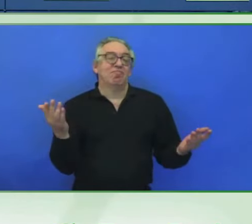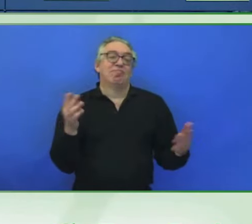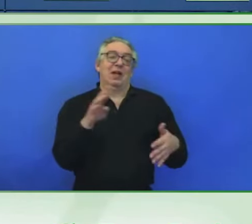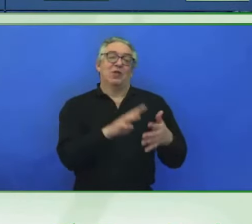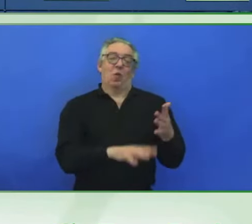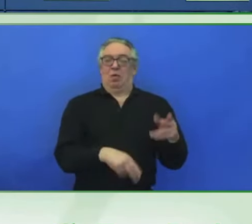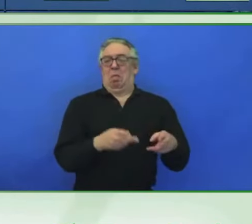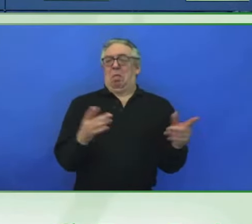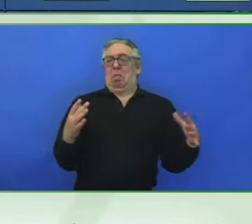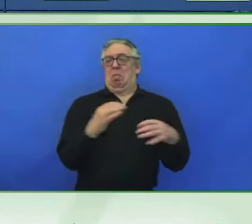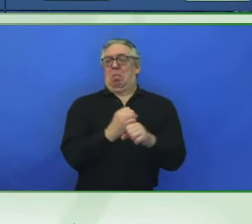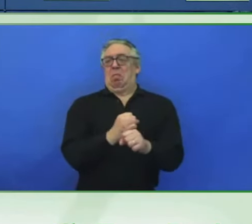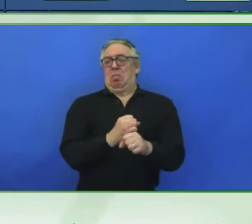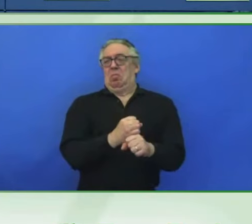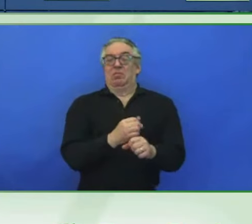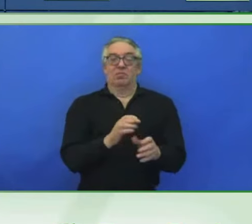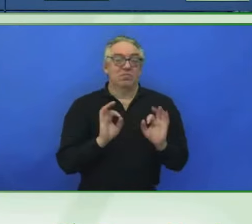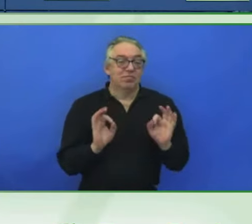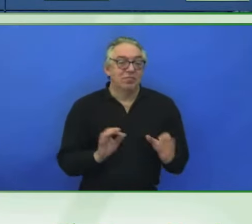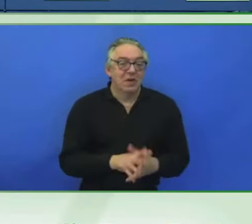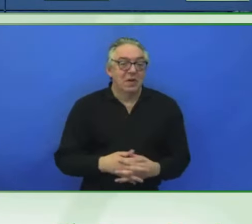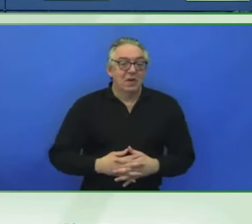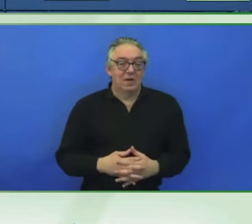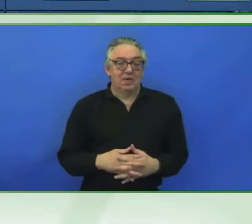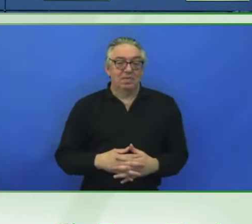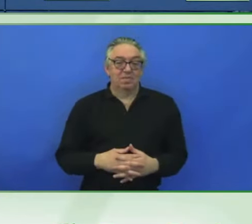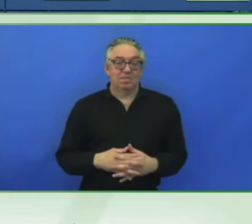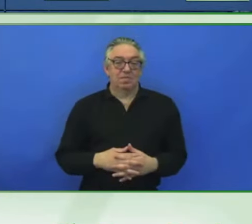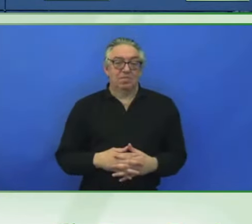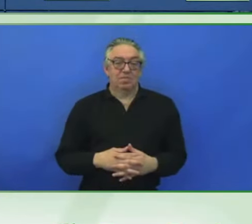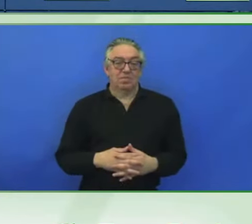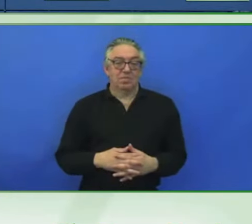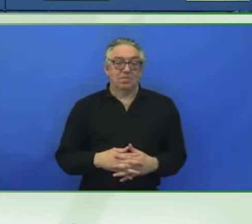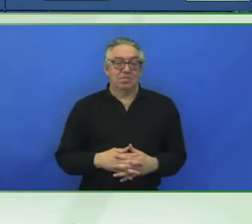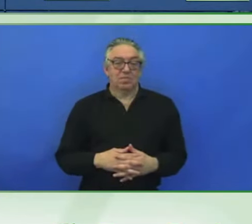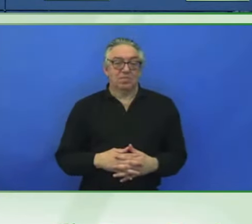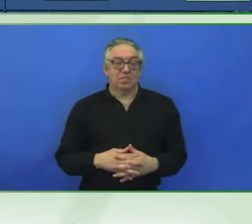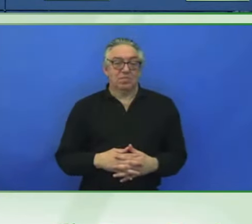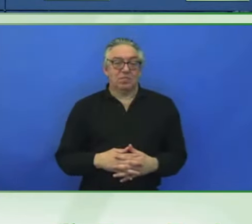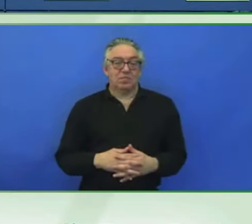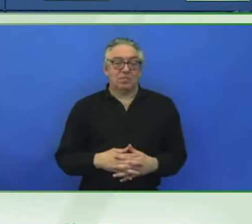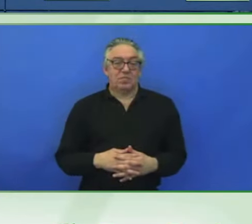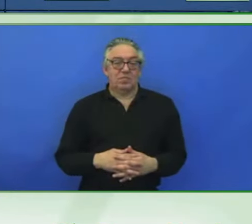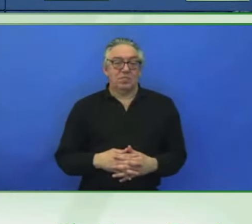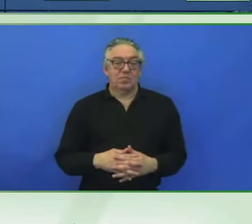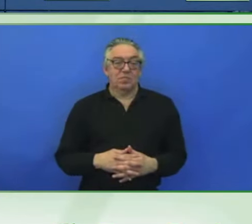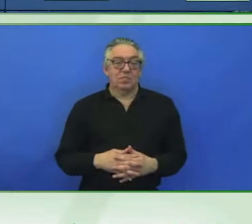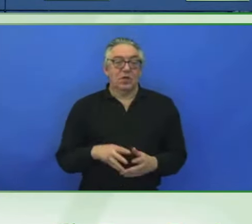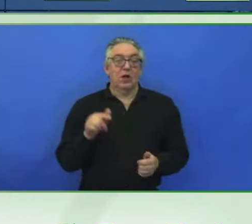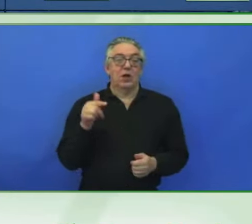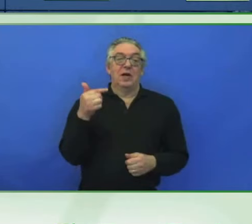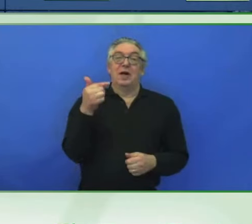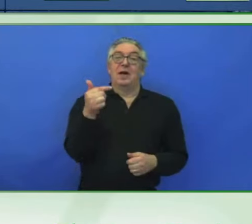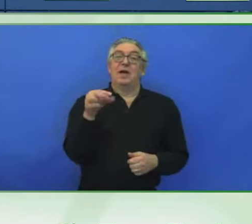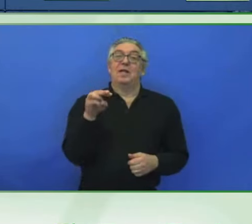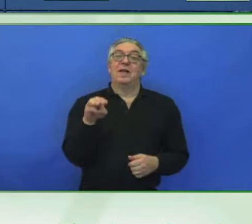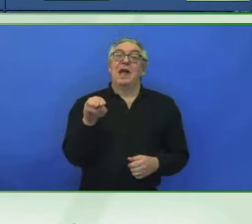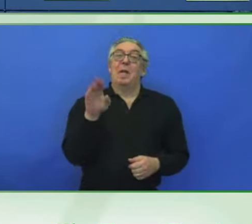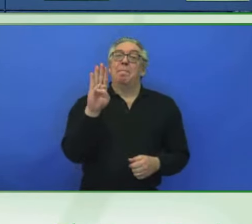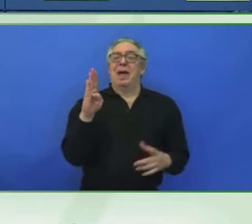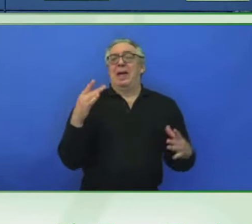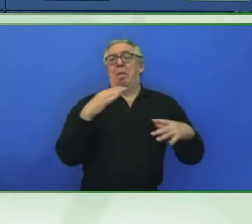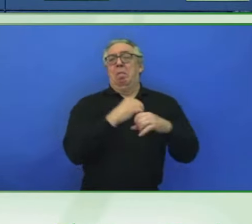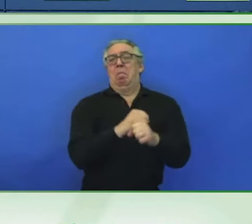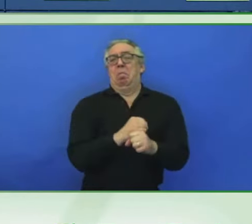Okay, thank you. Okay, TMB is a common name for the companies Ferrocarril Metropolitano de Barcelona and Transportes de